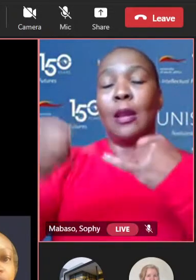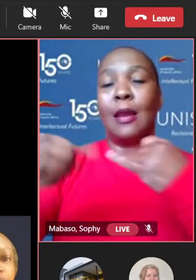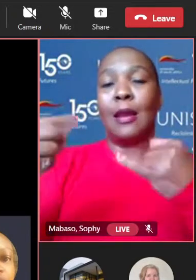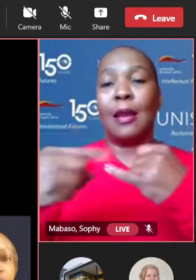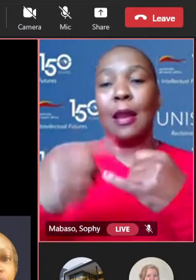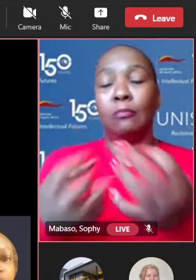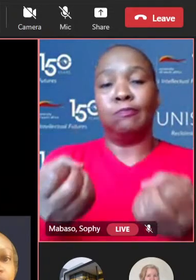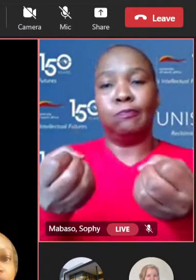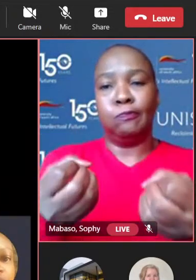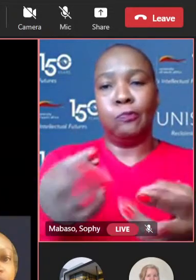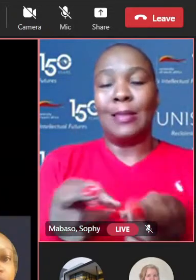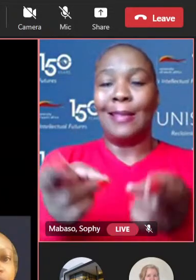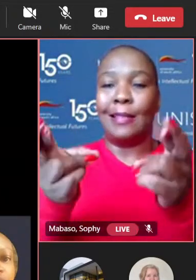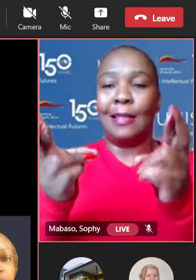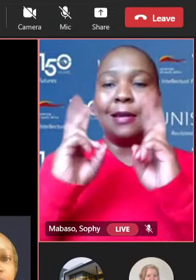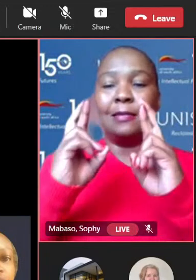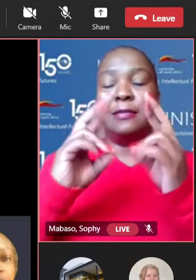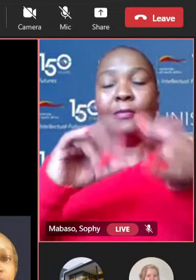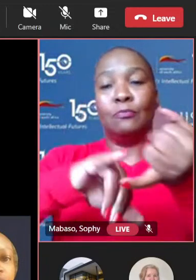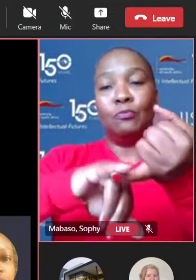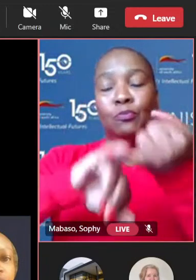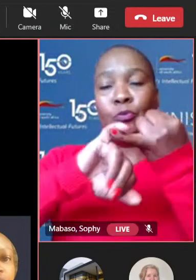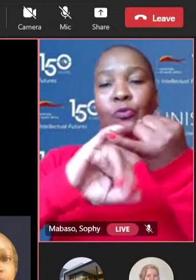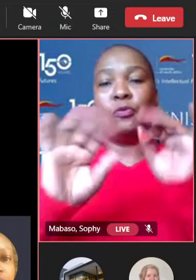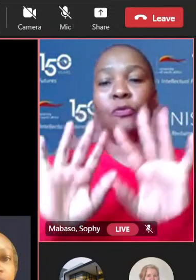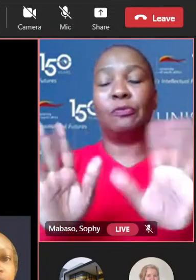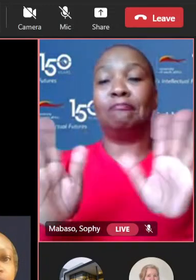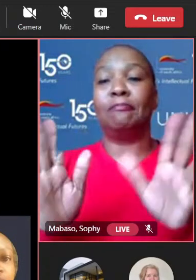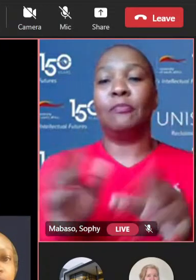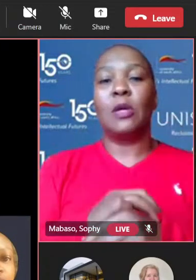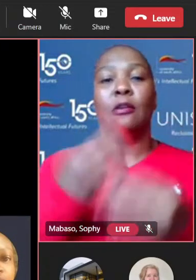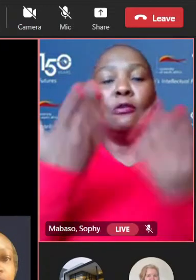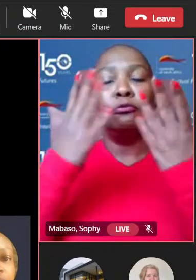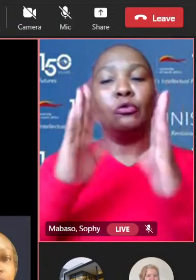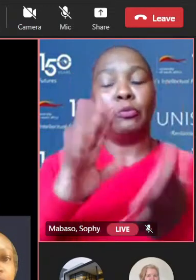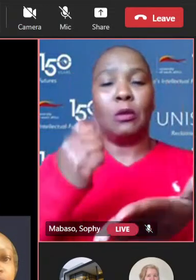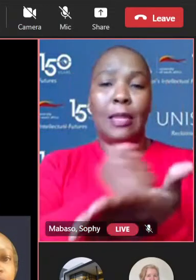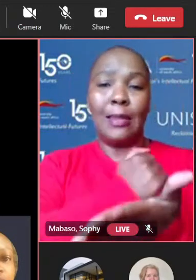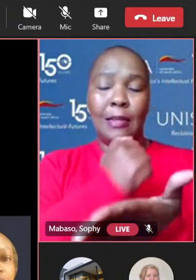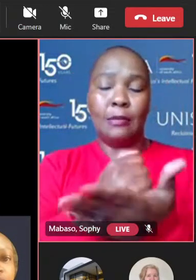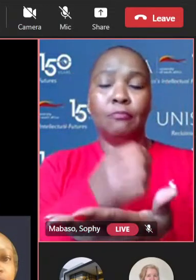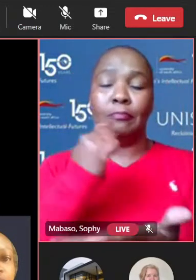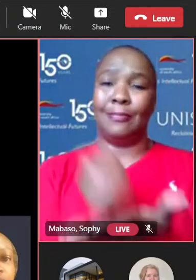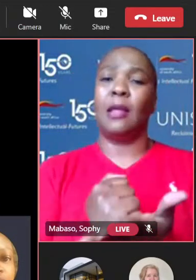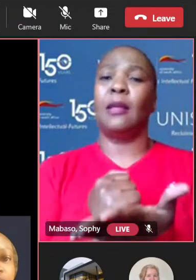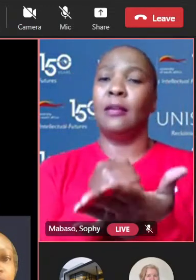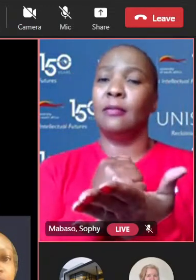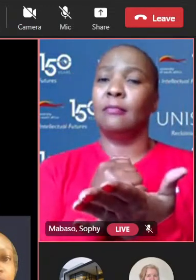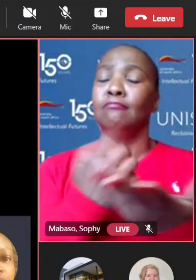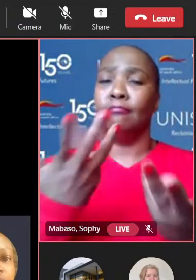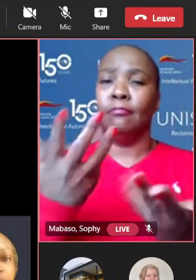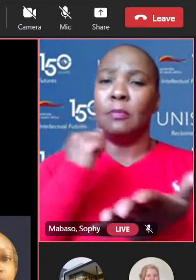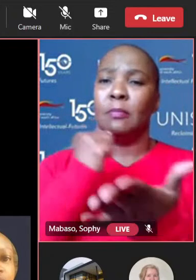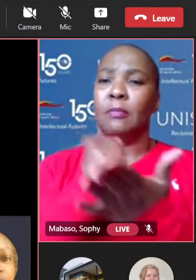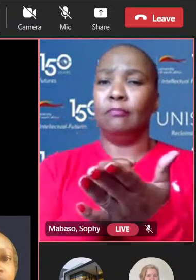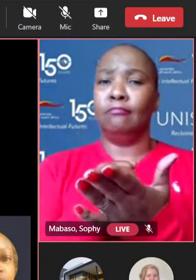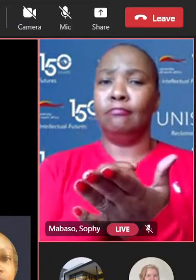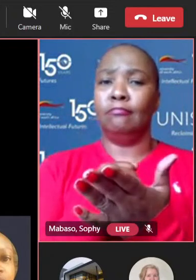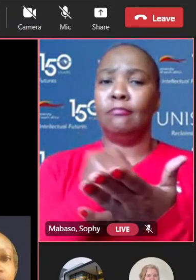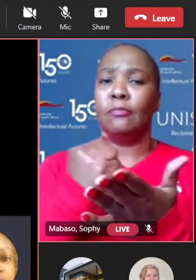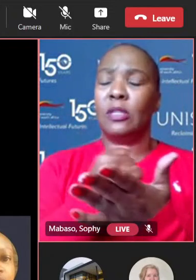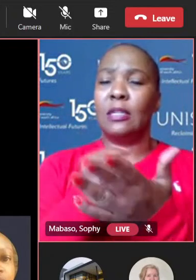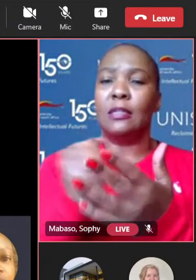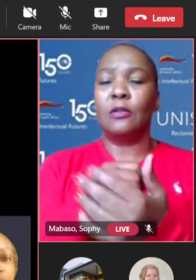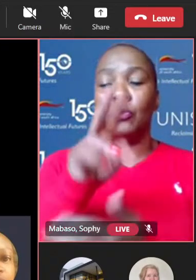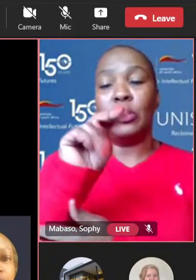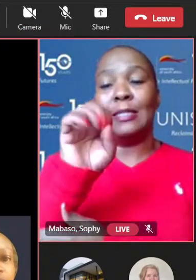at-risk modules, and students have to register. They have to go to the Unisa